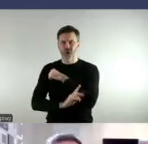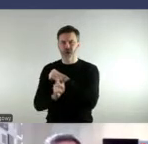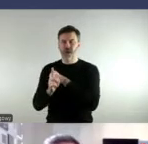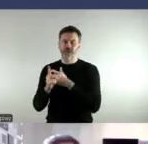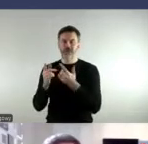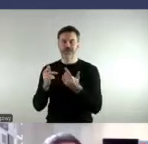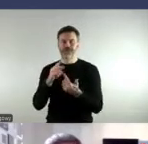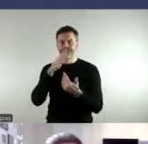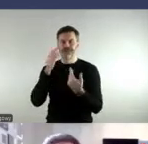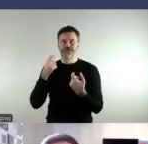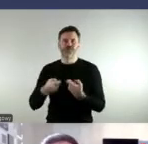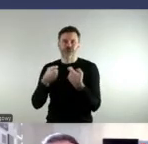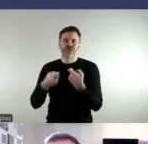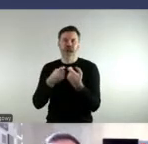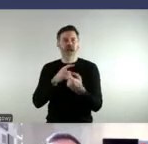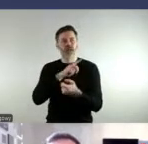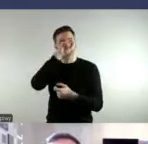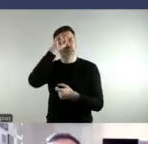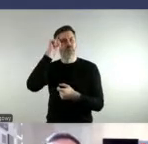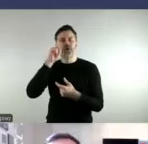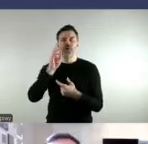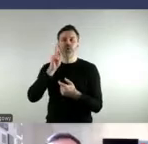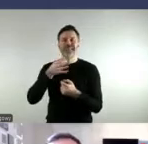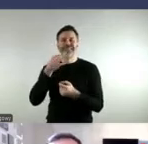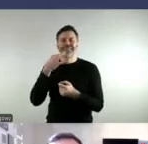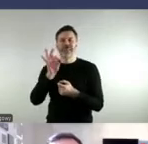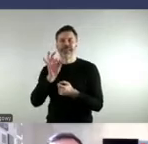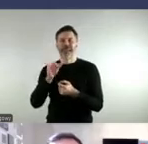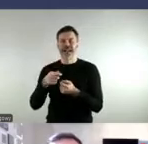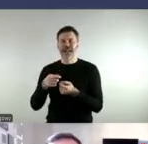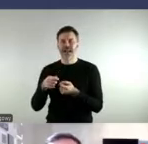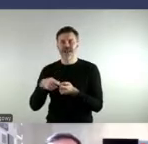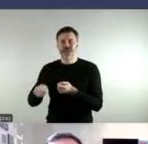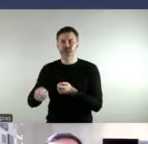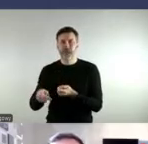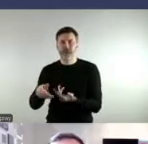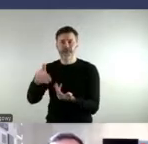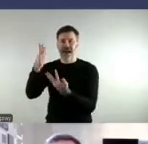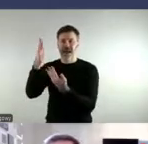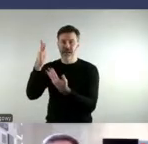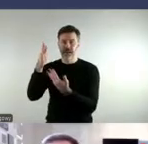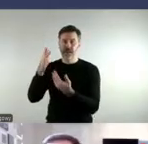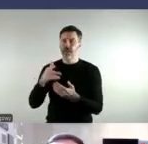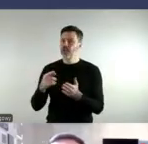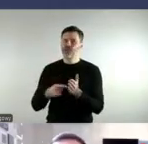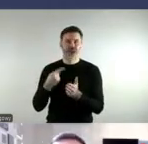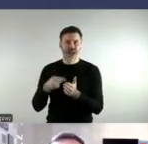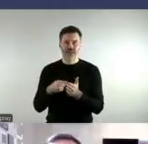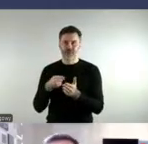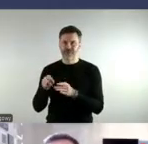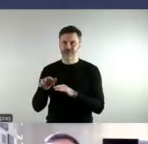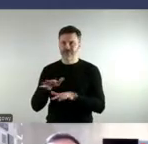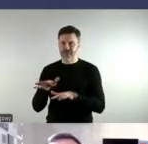almost przy of rozwoju historic value, but fragmentów miasta some people don't like it, niektórym mieszkańcom, więc and dlatego are regularly zastosowane jest trying to put fire to it.